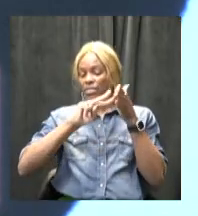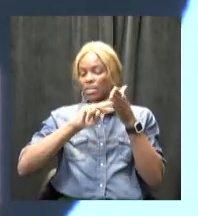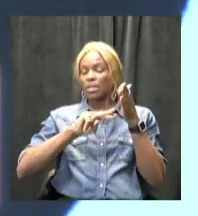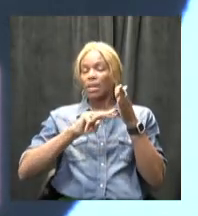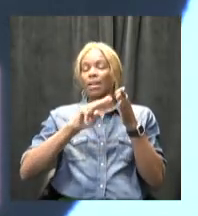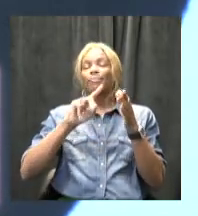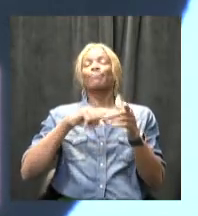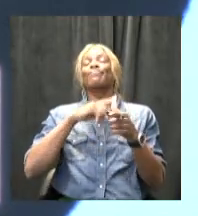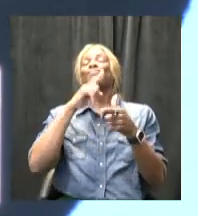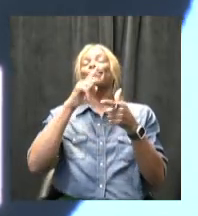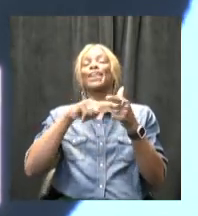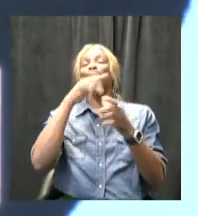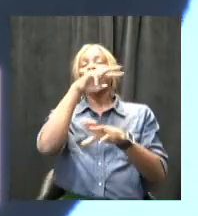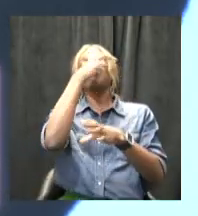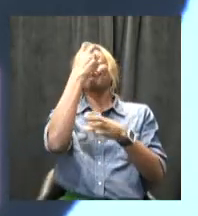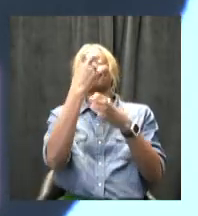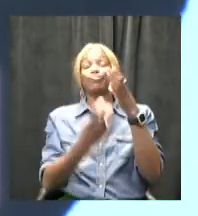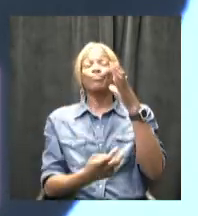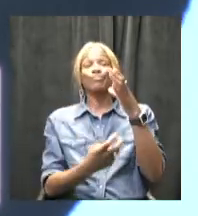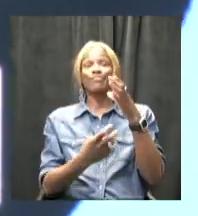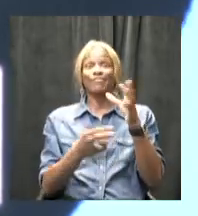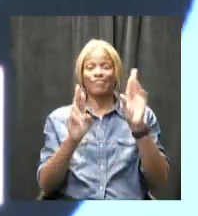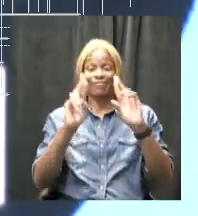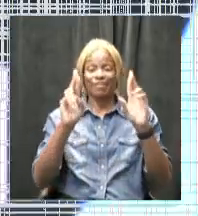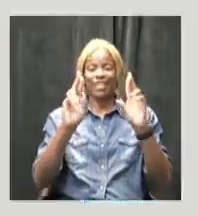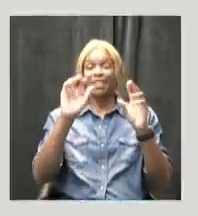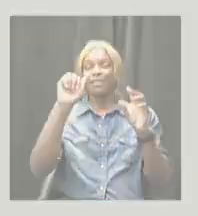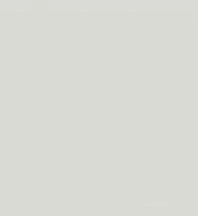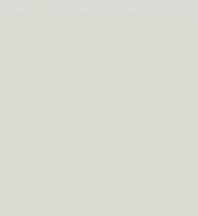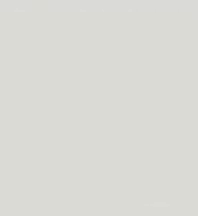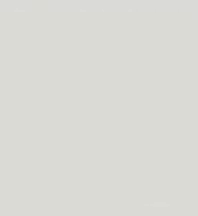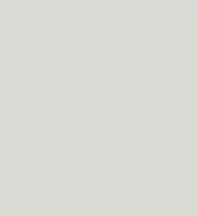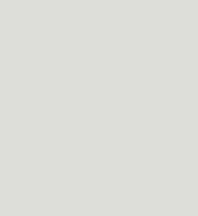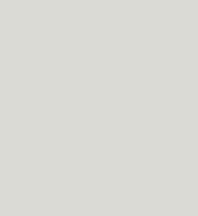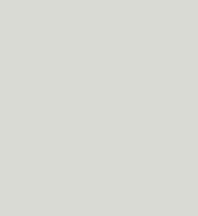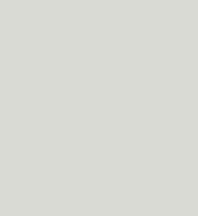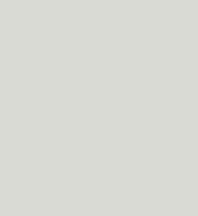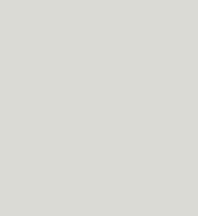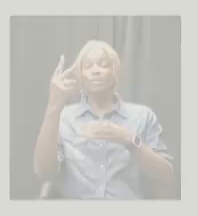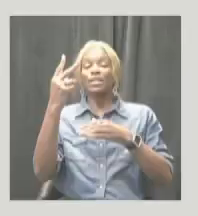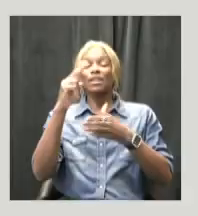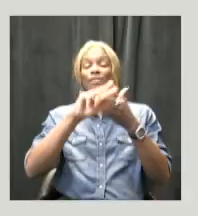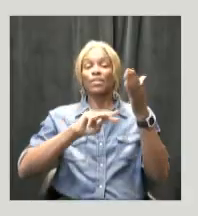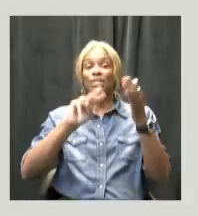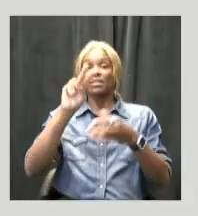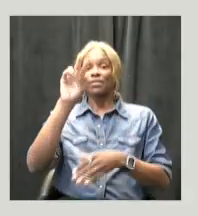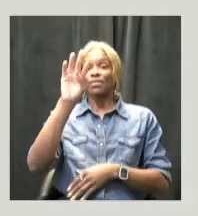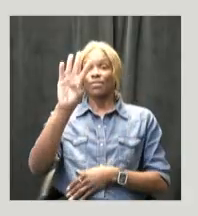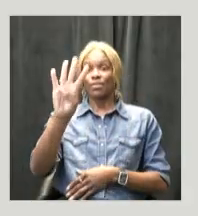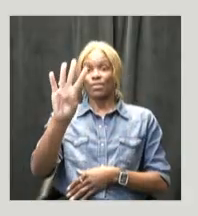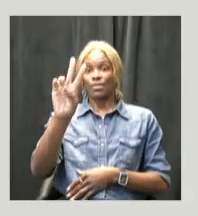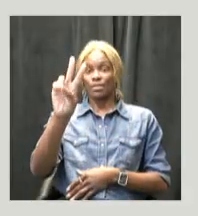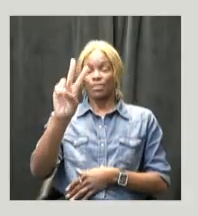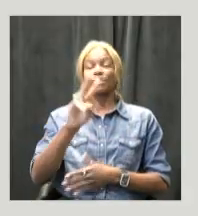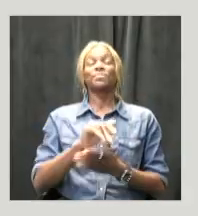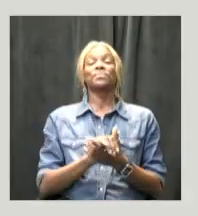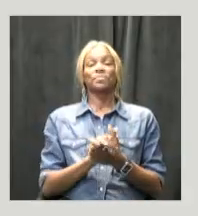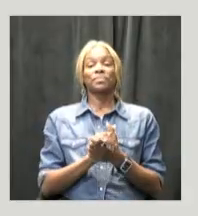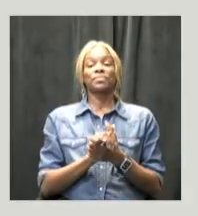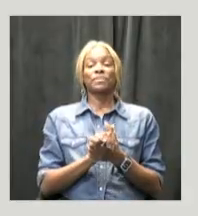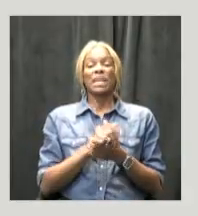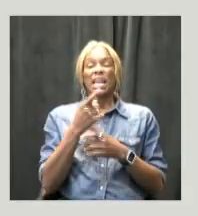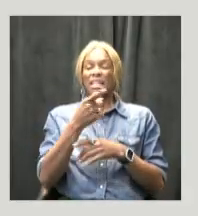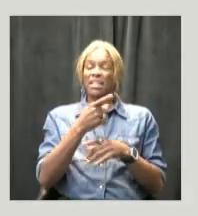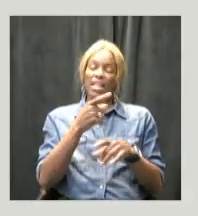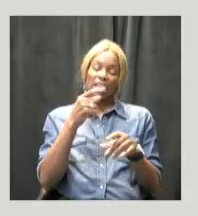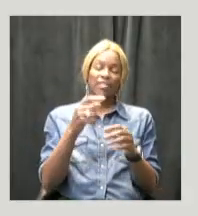on this morning. Acts chapter 2 reads this verse, beginning at verse 42. And they devoted themselves